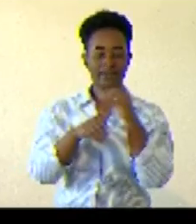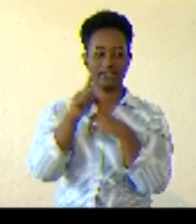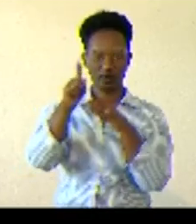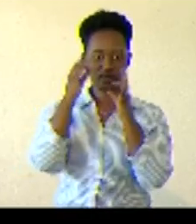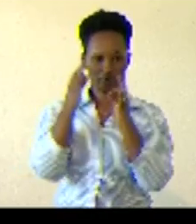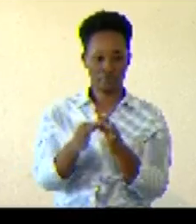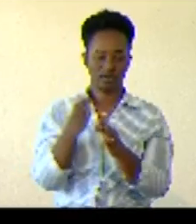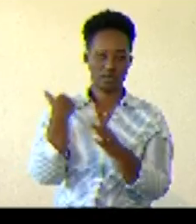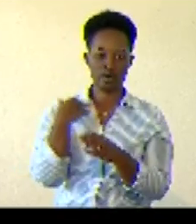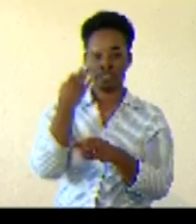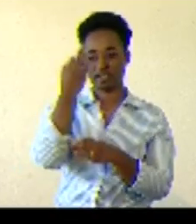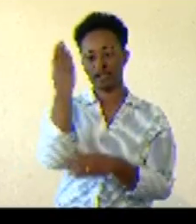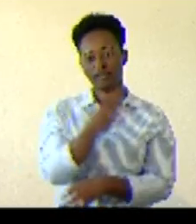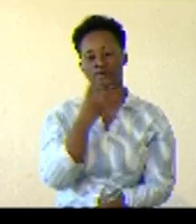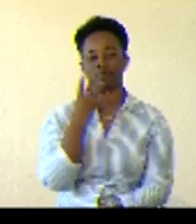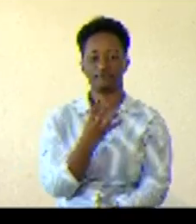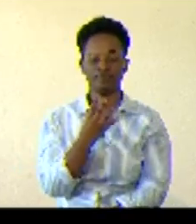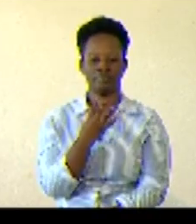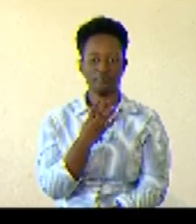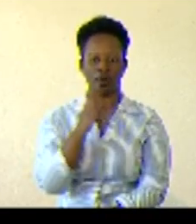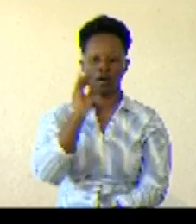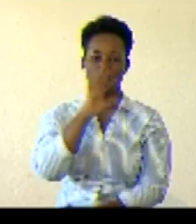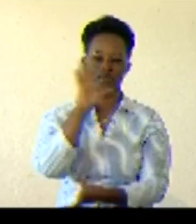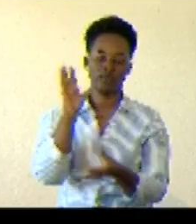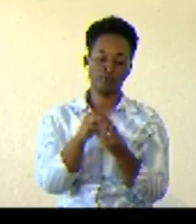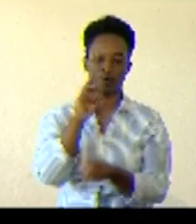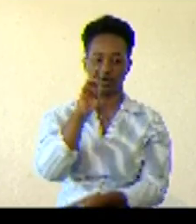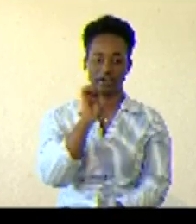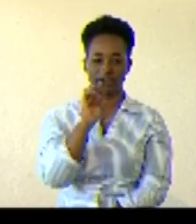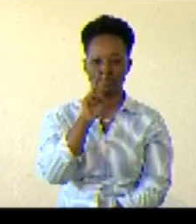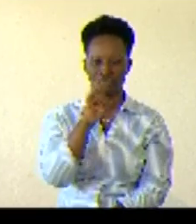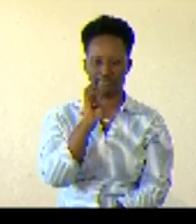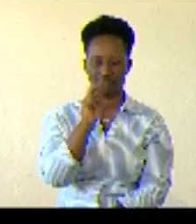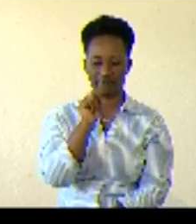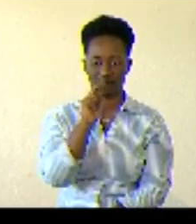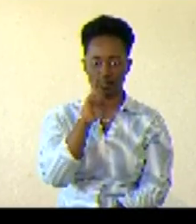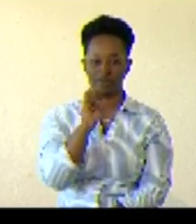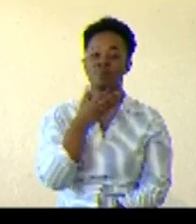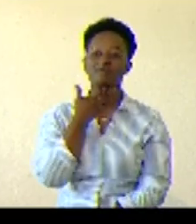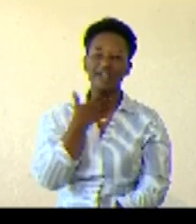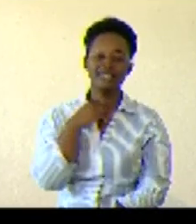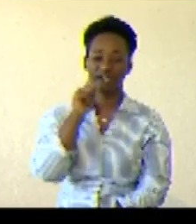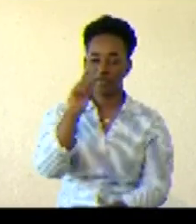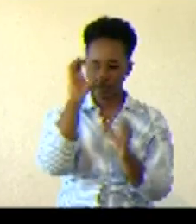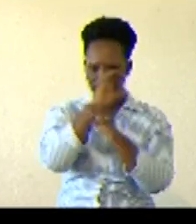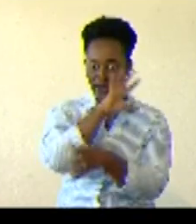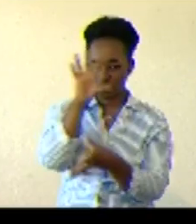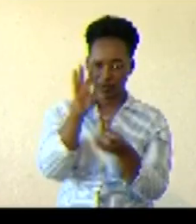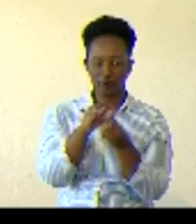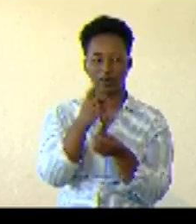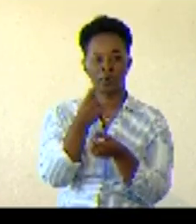goods were 3/4, 3 out of 4 of the total revenue. Now they want you to get or to find out total costs of a